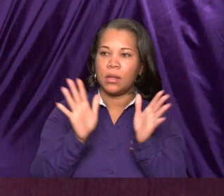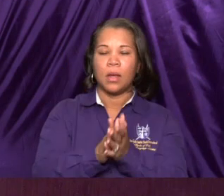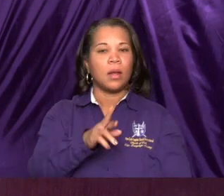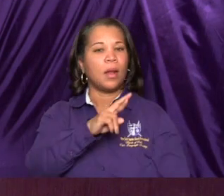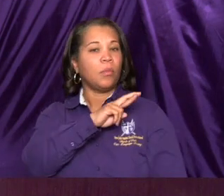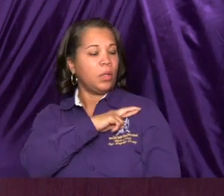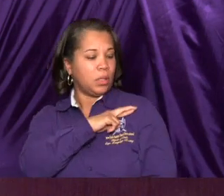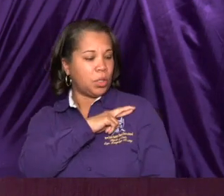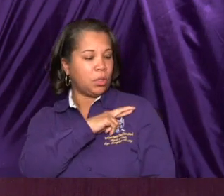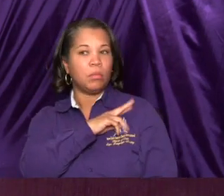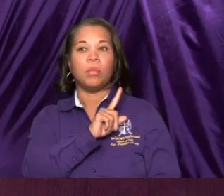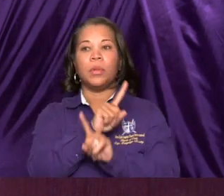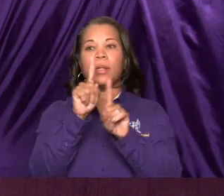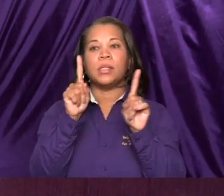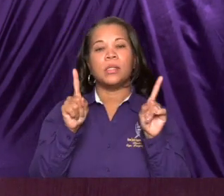I'm offering you